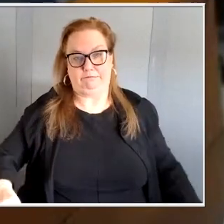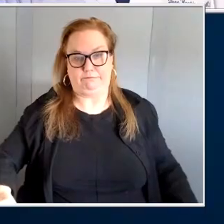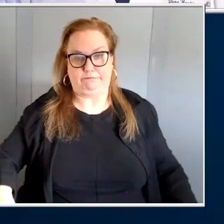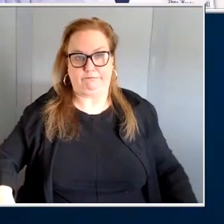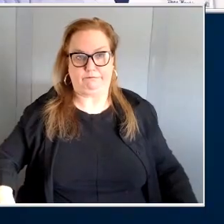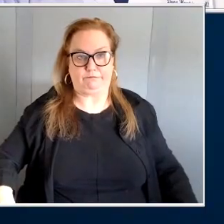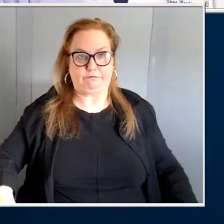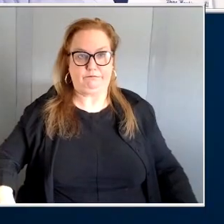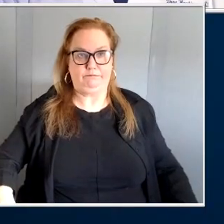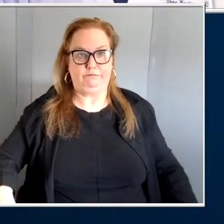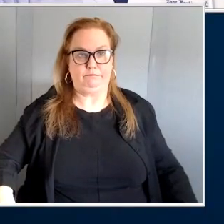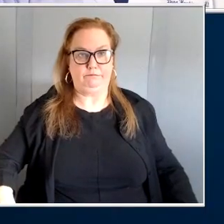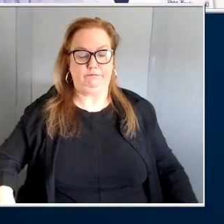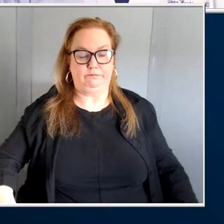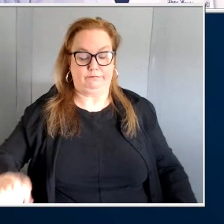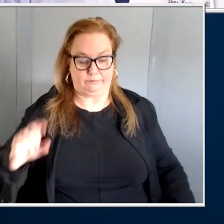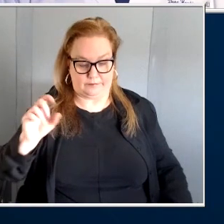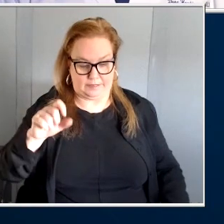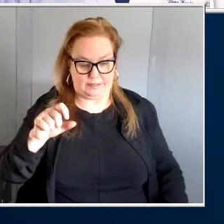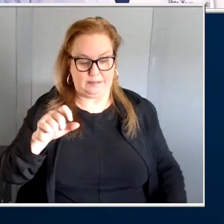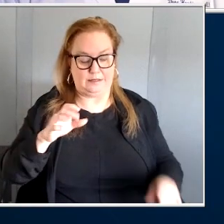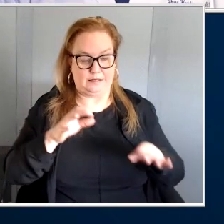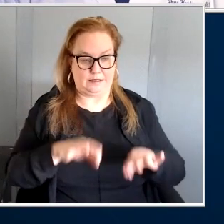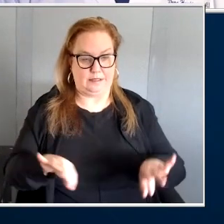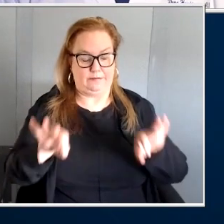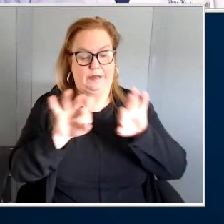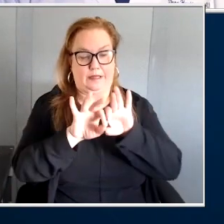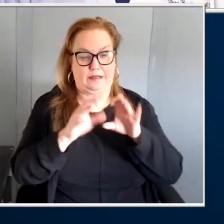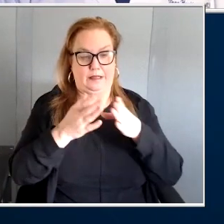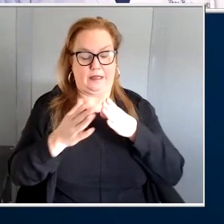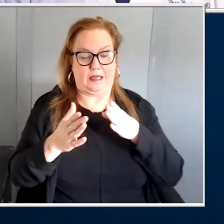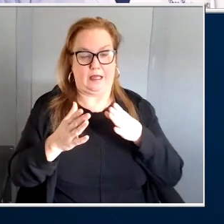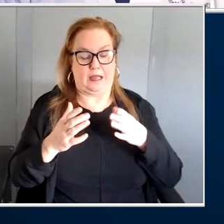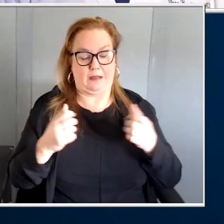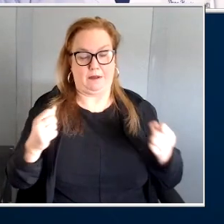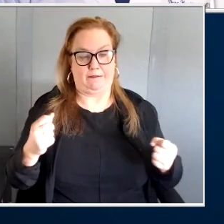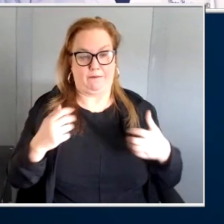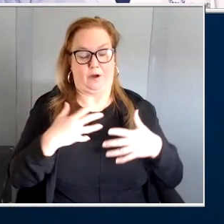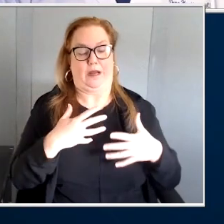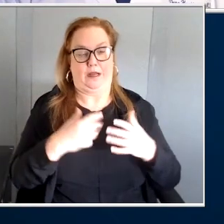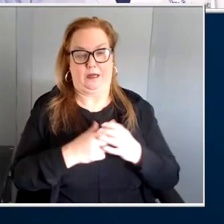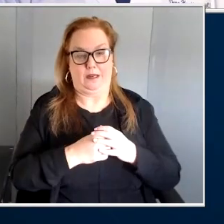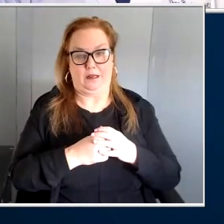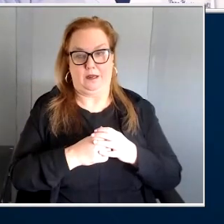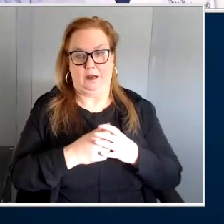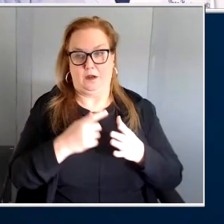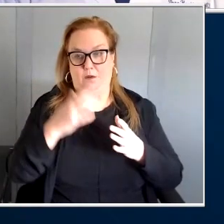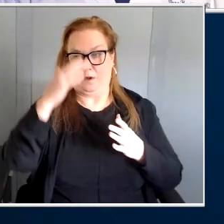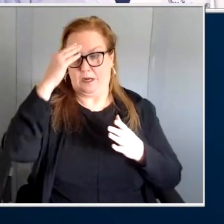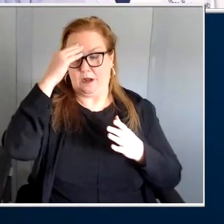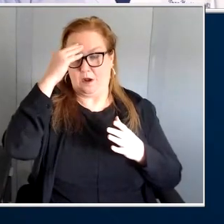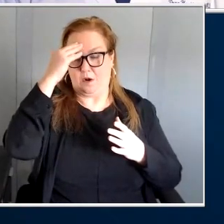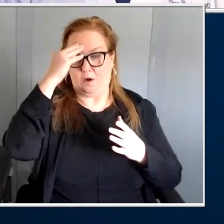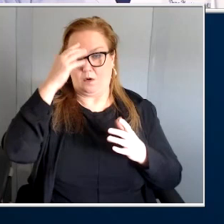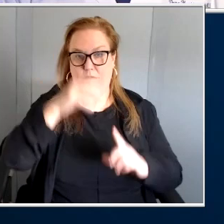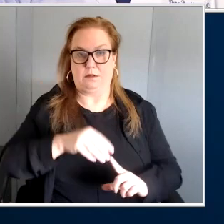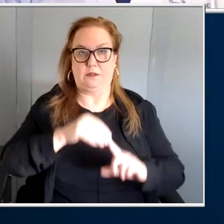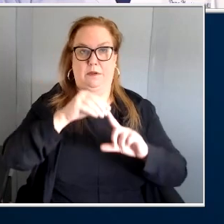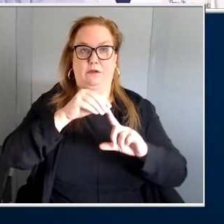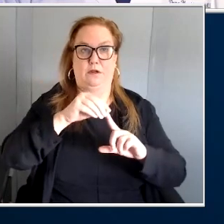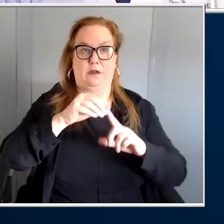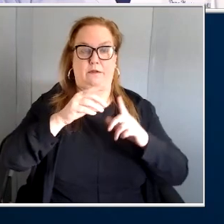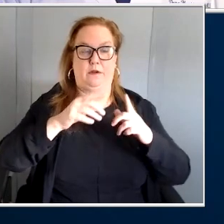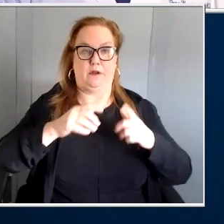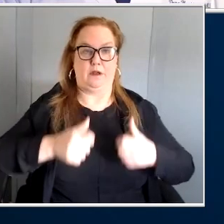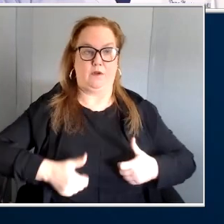I think it is a really significant thing. I'm with you, and I'm afraid that and you know, what we know is when you, especially if you're living paycheck